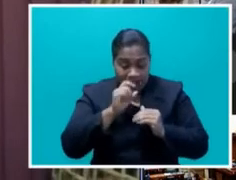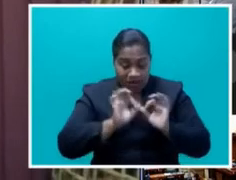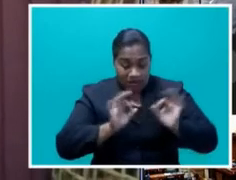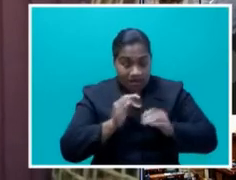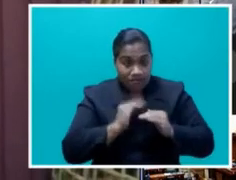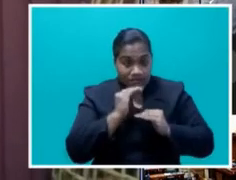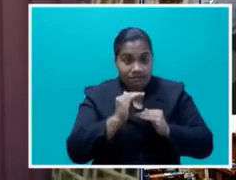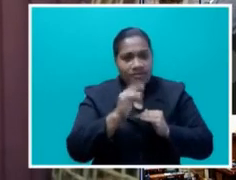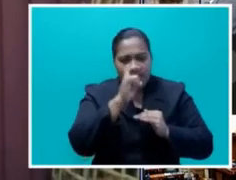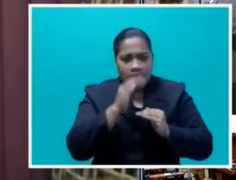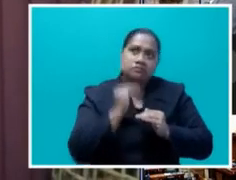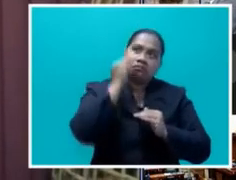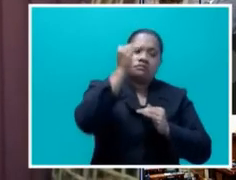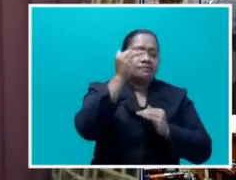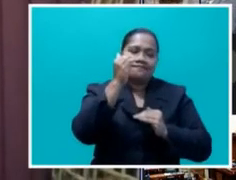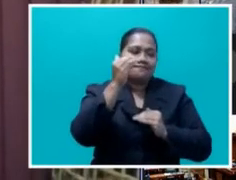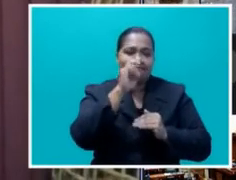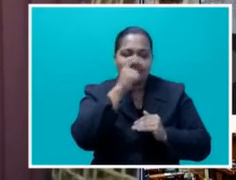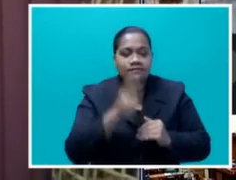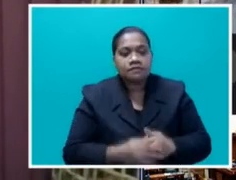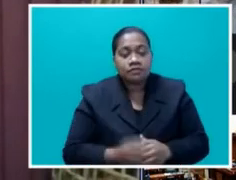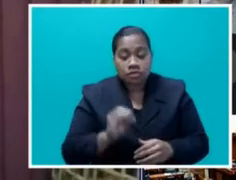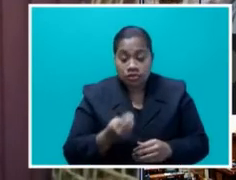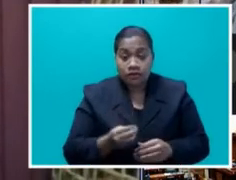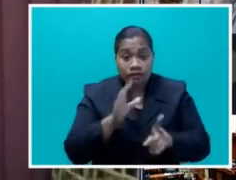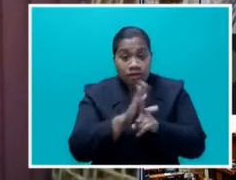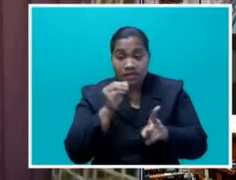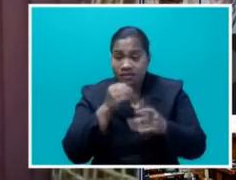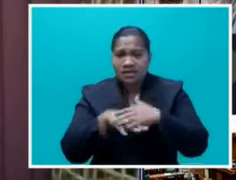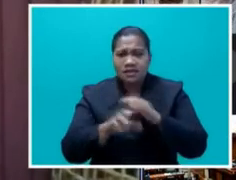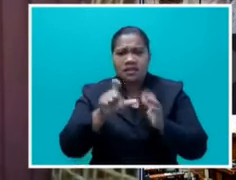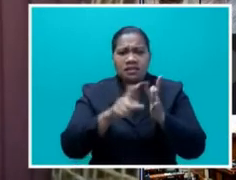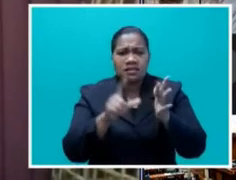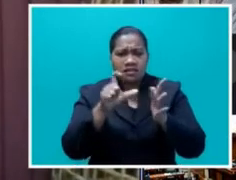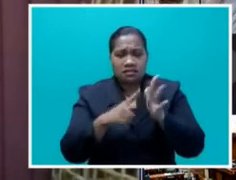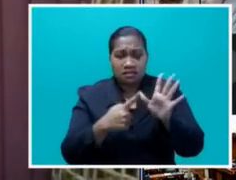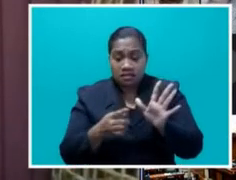new stations we built 3 years ago, that required step 1 to 5.